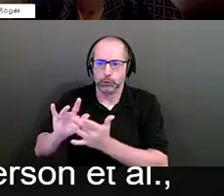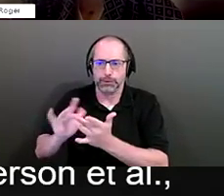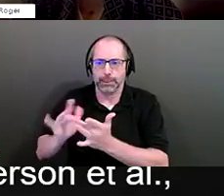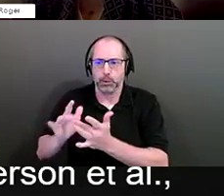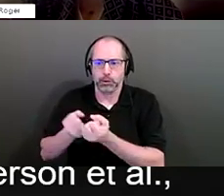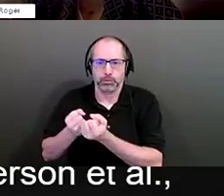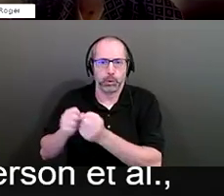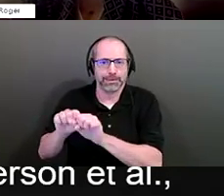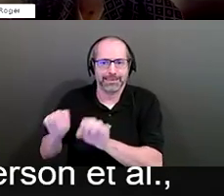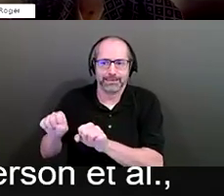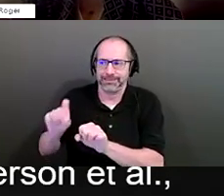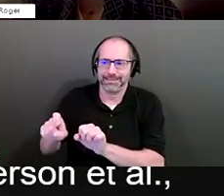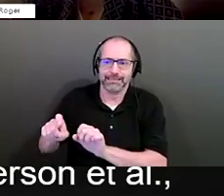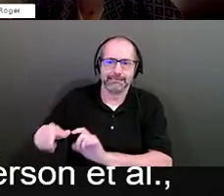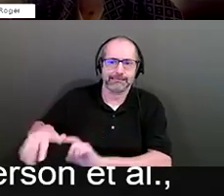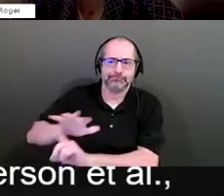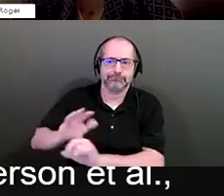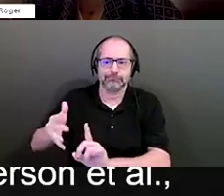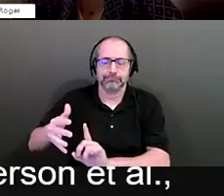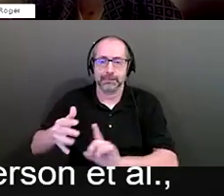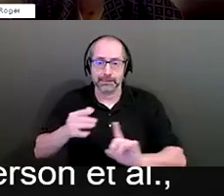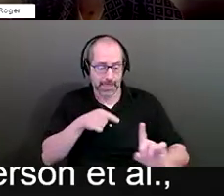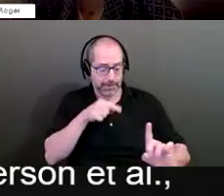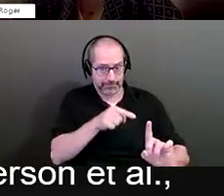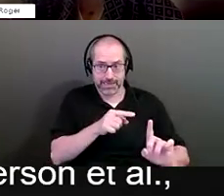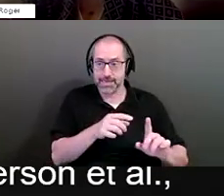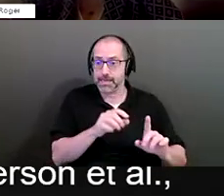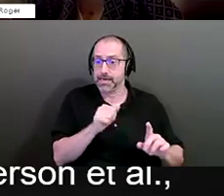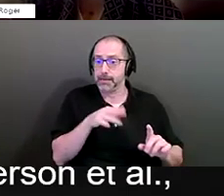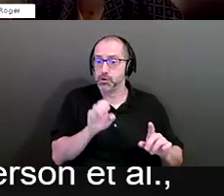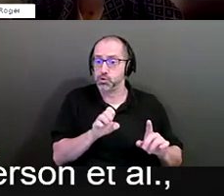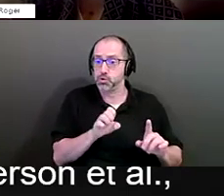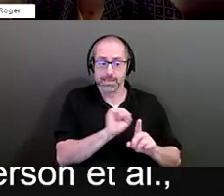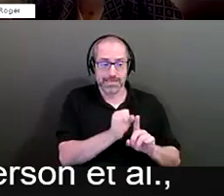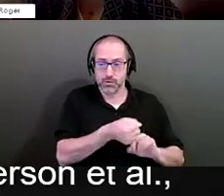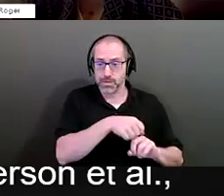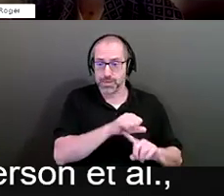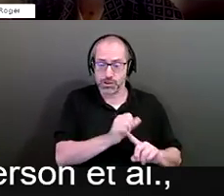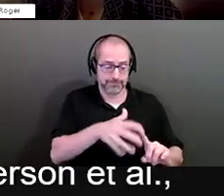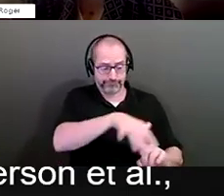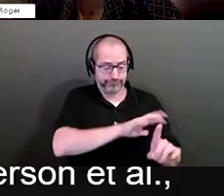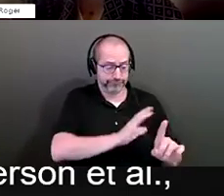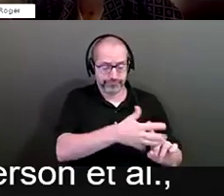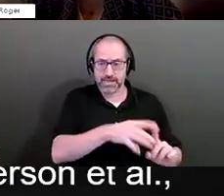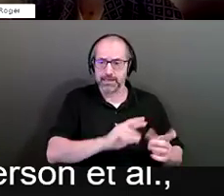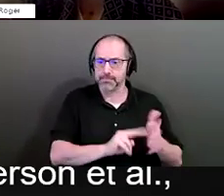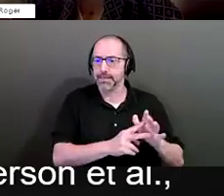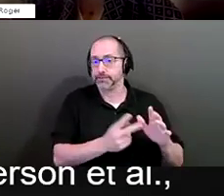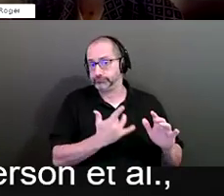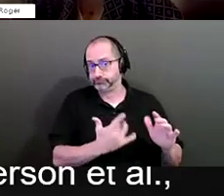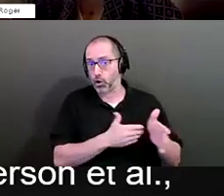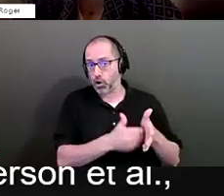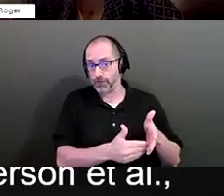we noted, people that are in abusive situations are often socially isolated and